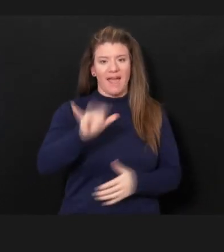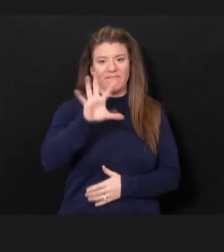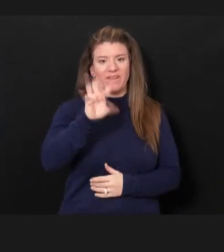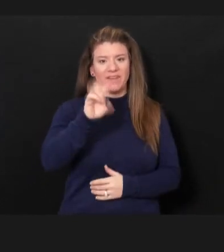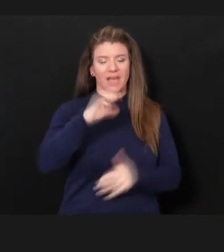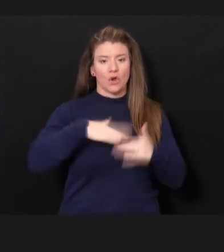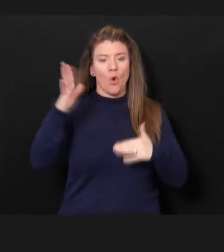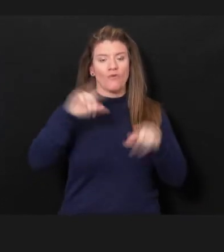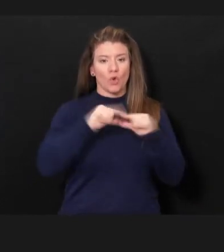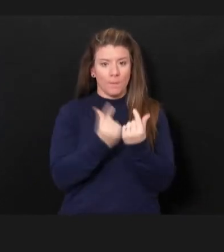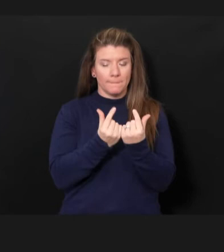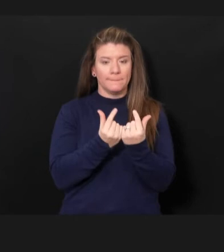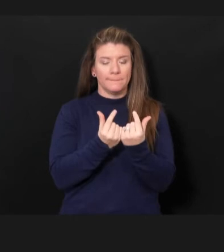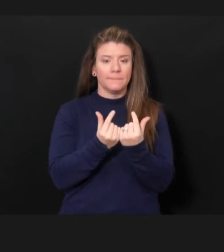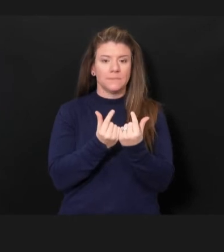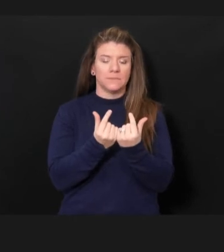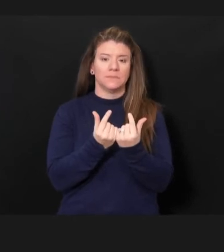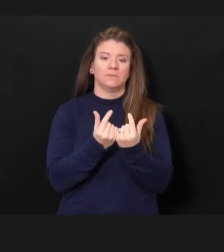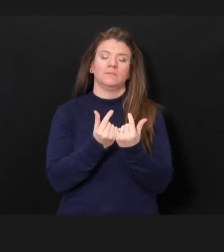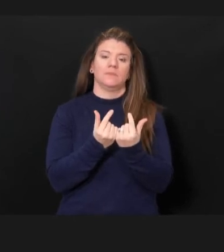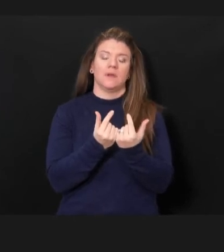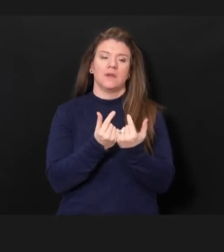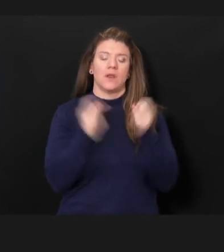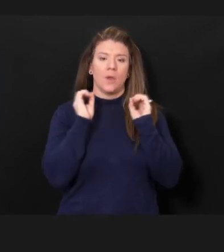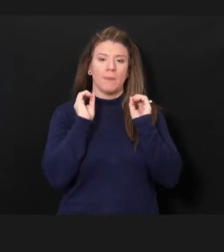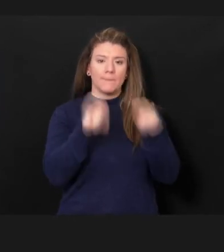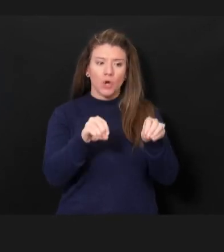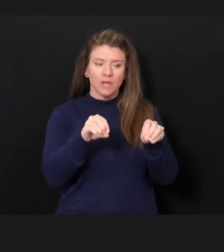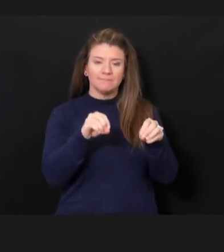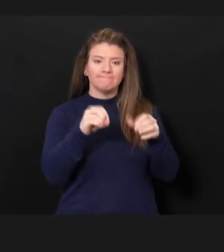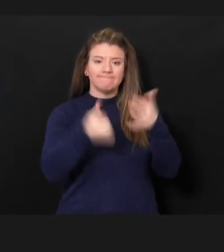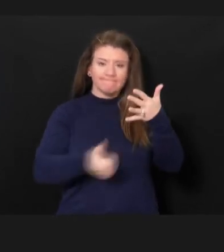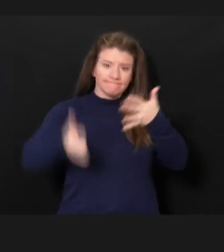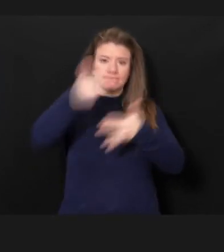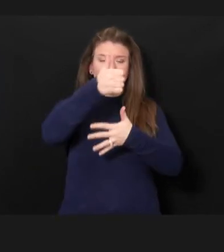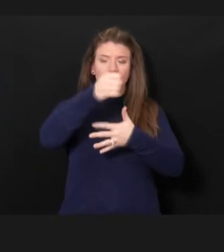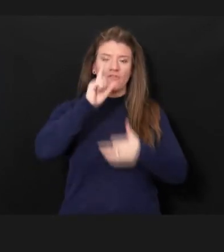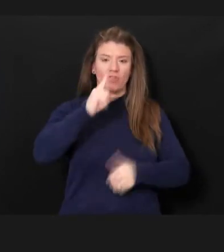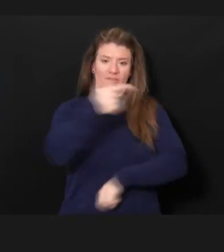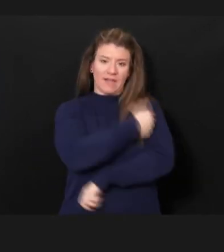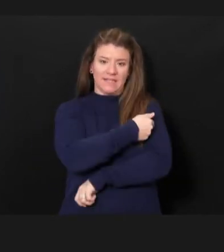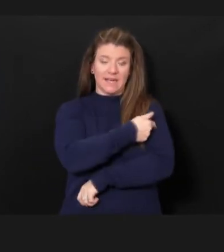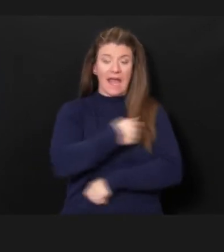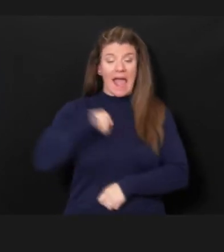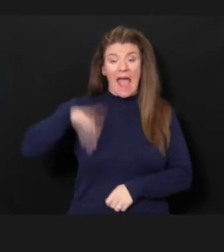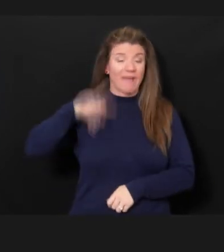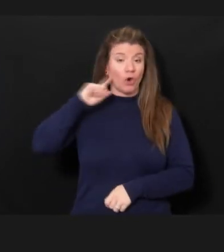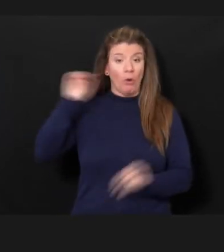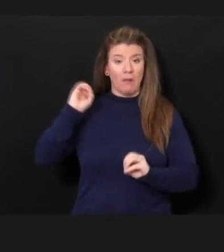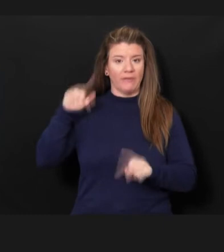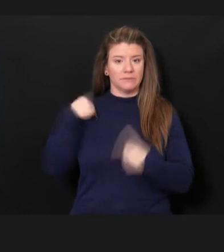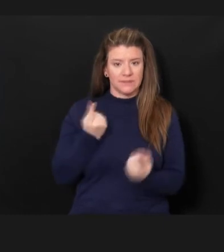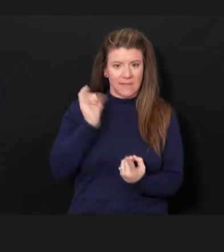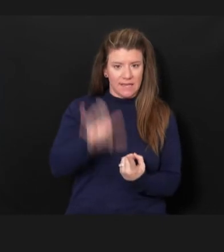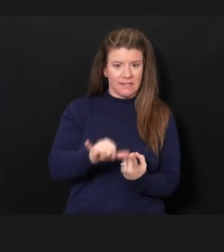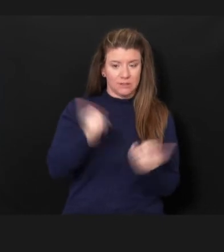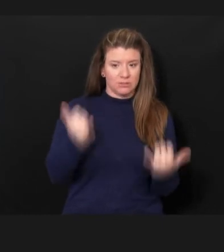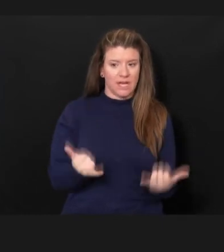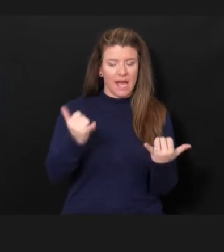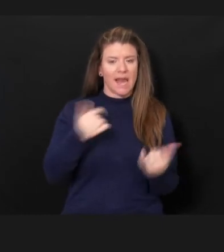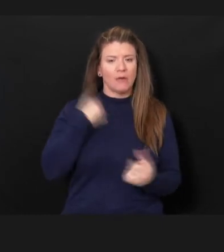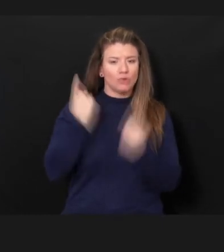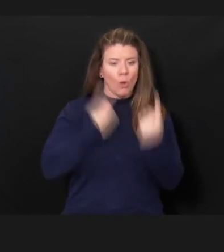and older group to be put in line for vaccine prioritization. I haven't heard anything about that today, and I